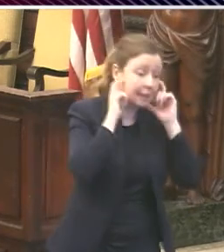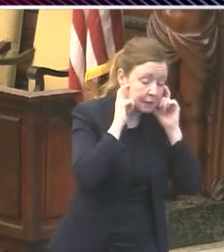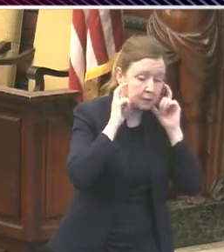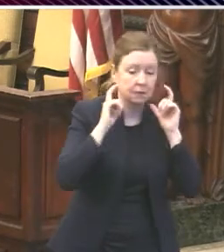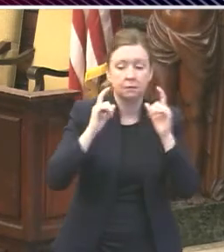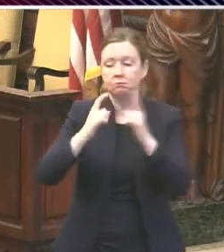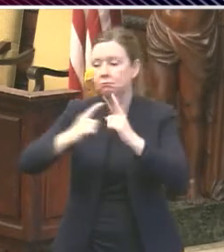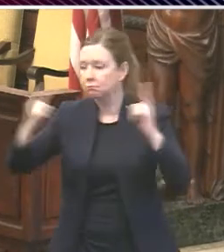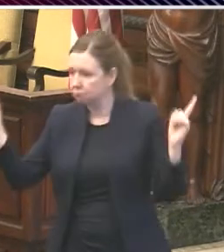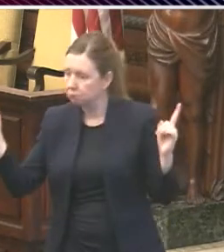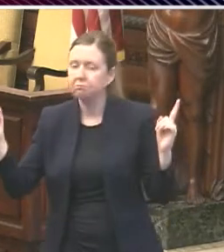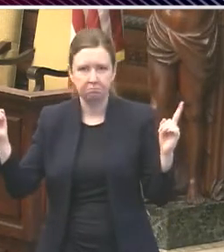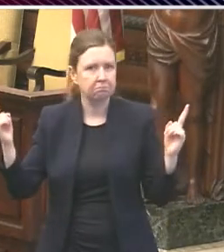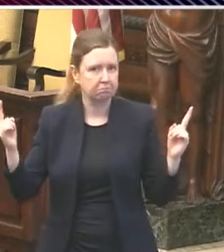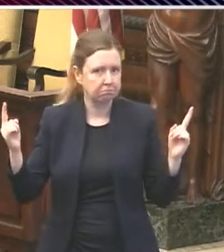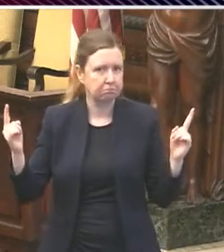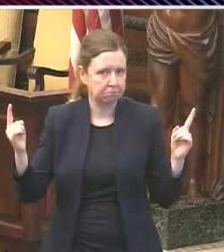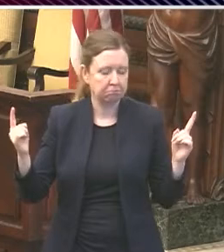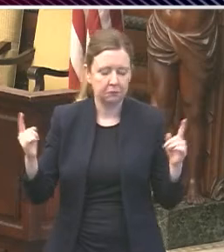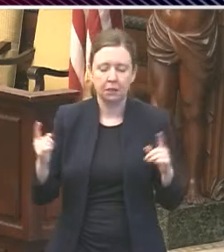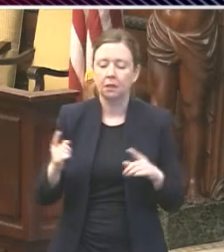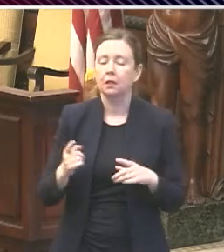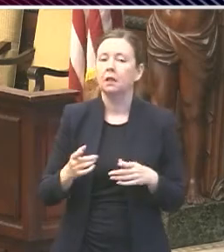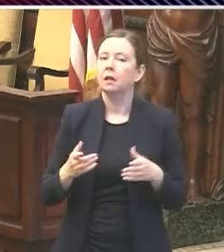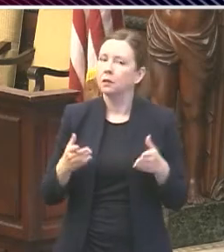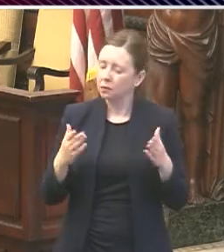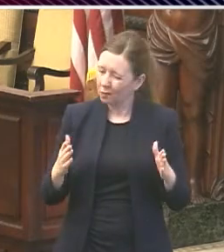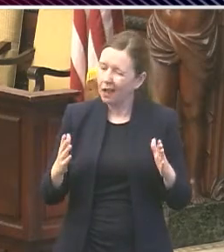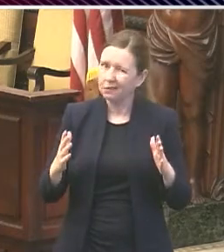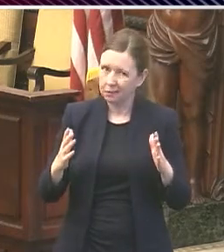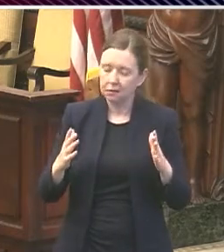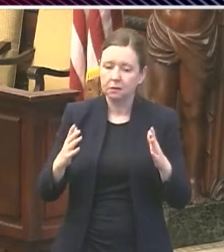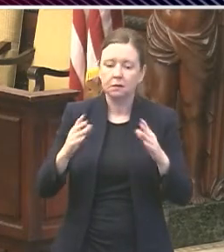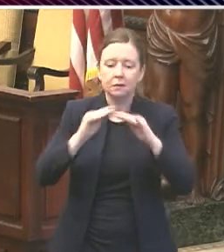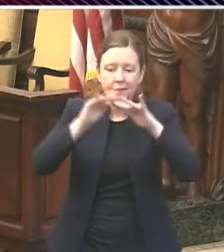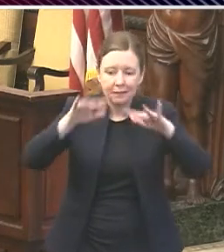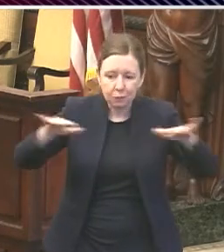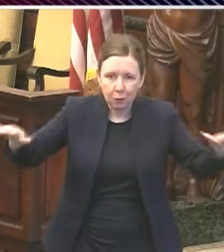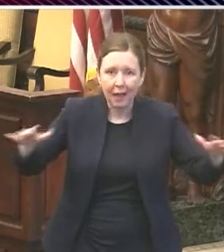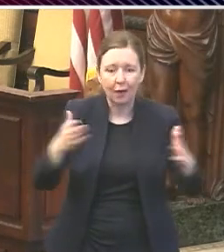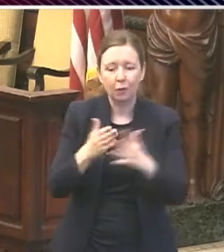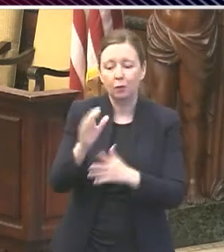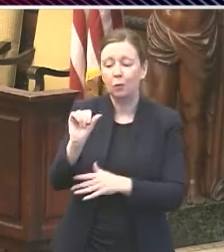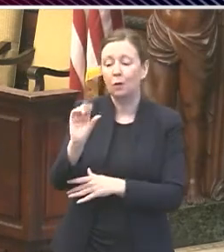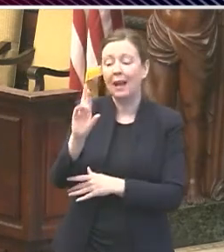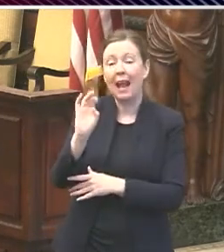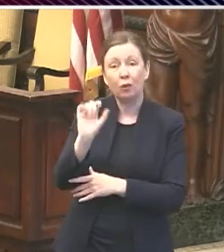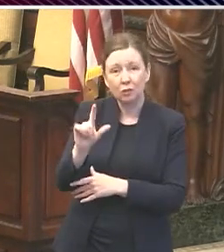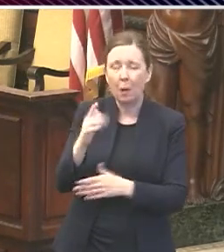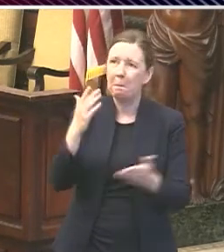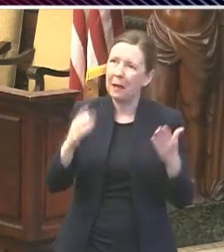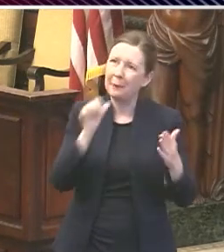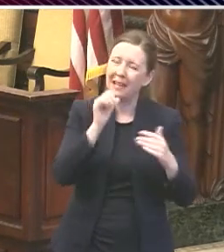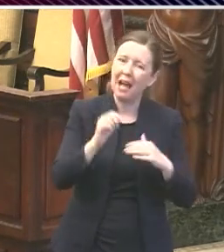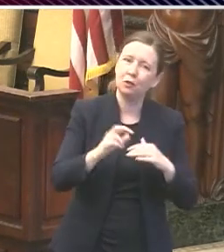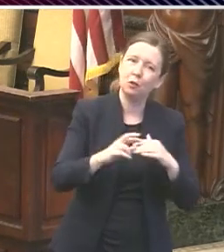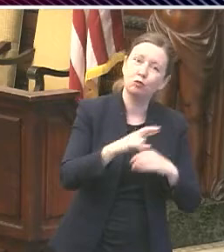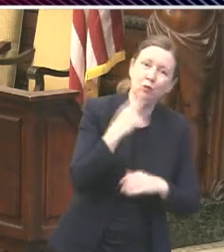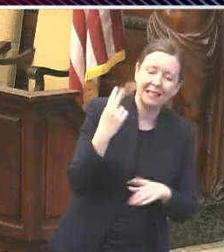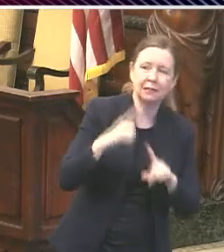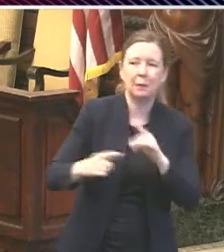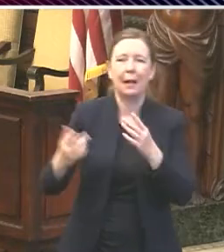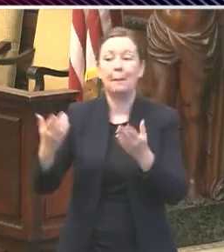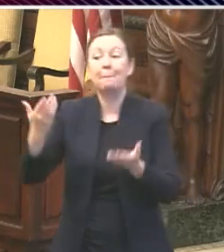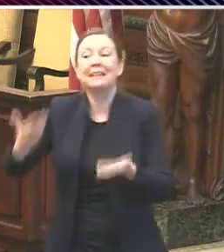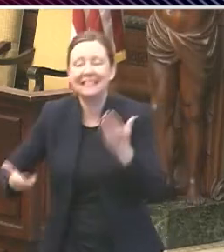masks and if they're keeping a distance. So let's call spread through aerosols not a risk, but a potential risk. And to protect against that